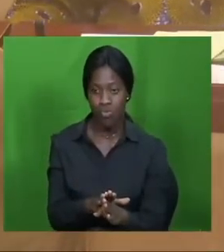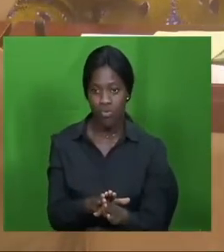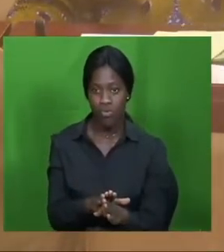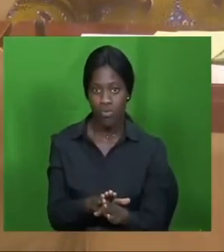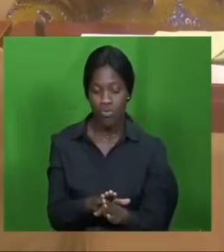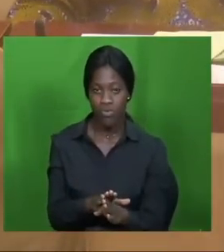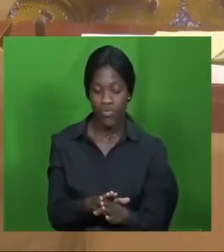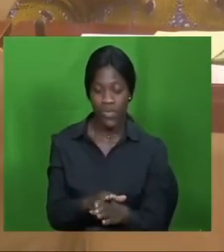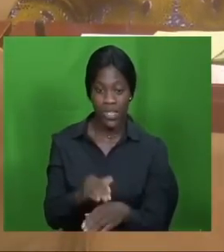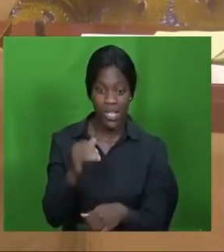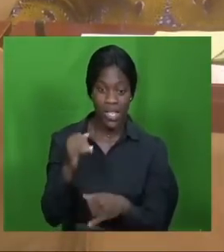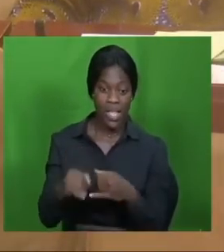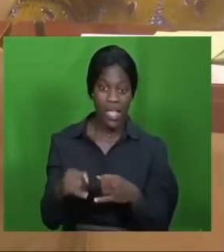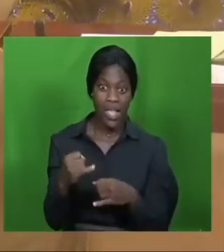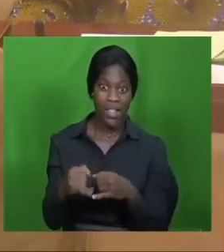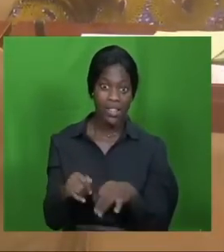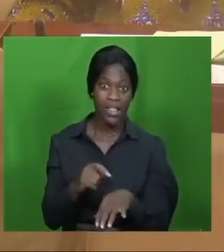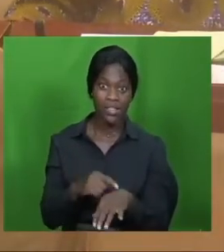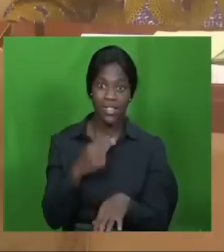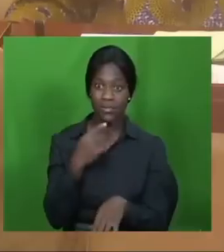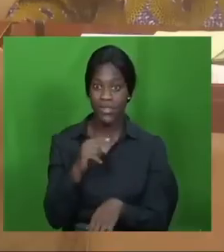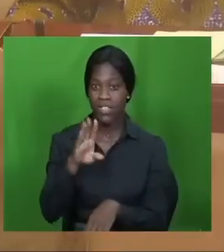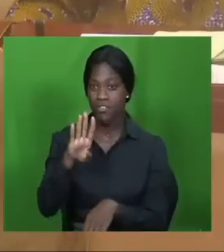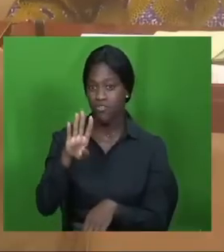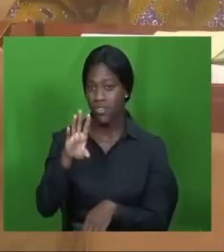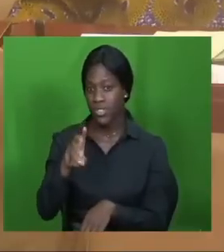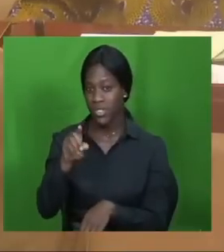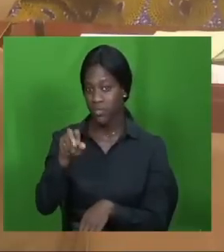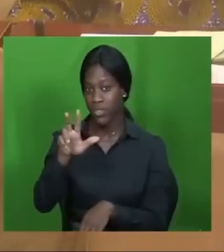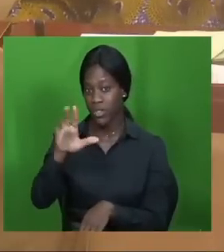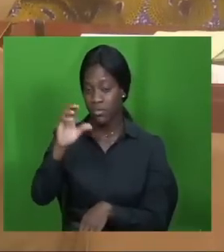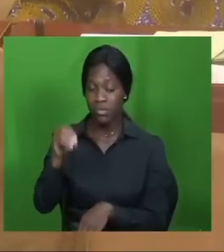is recorded that it is